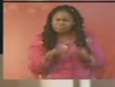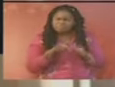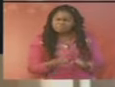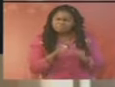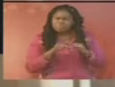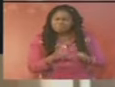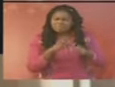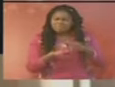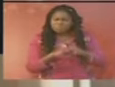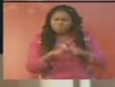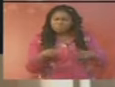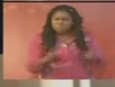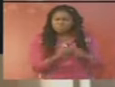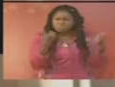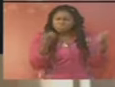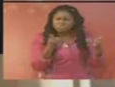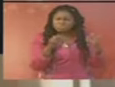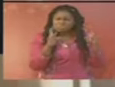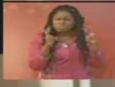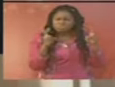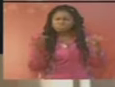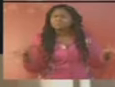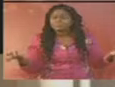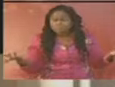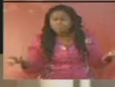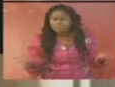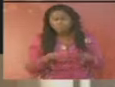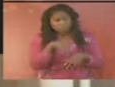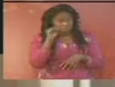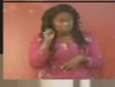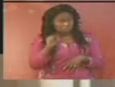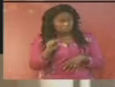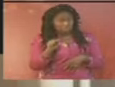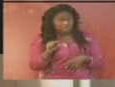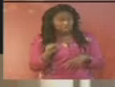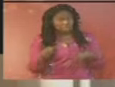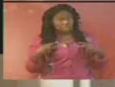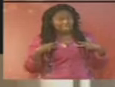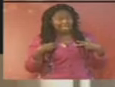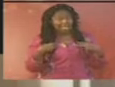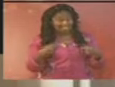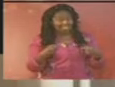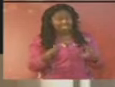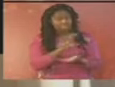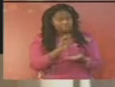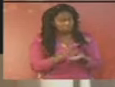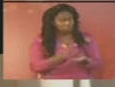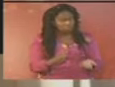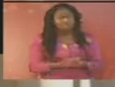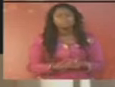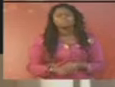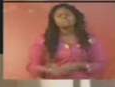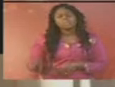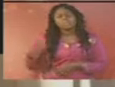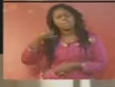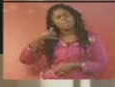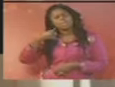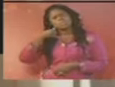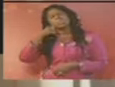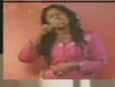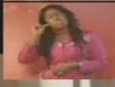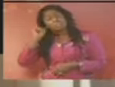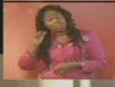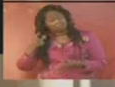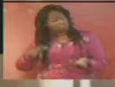Grande Enhanced Health Center General Practitioners Clinic. Now, as late as yesterday, there was a temporary